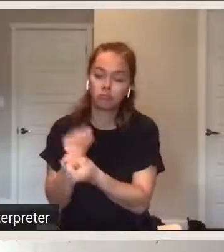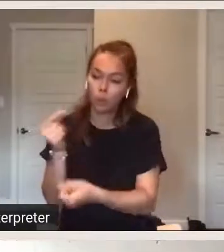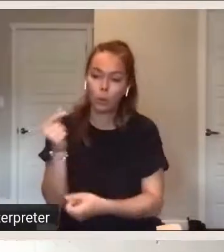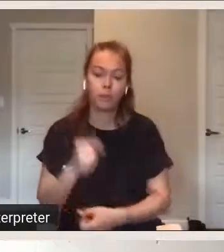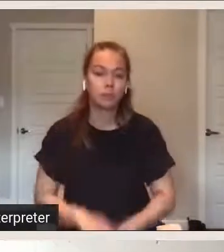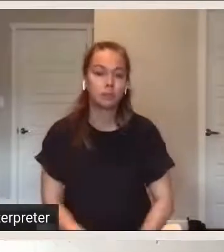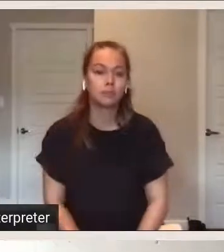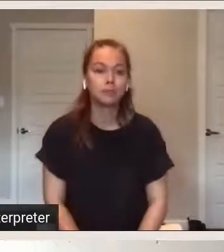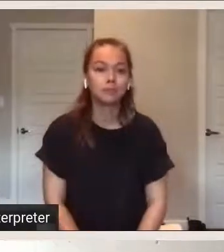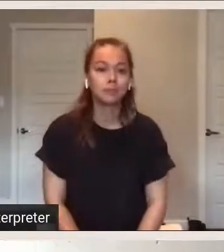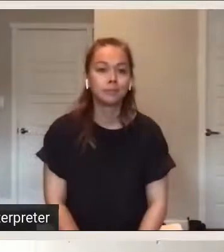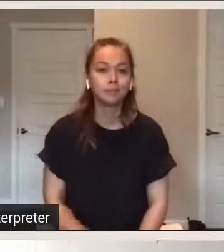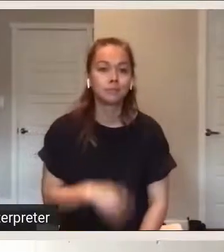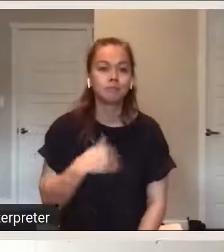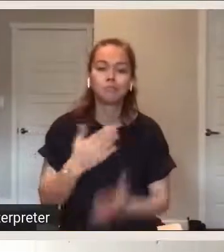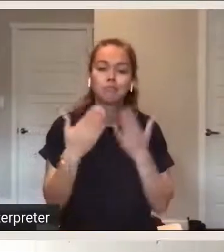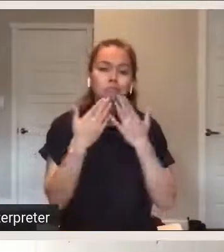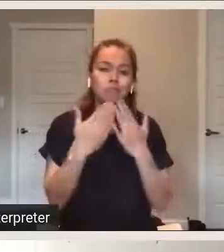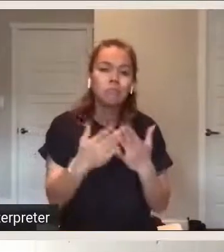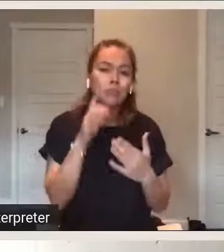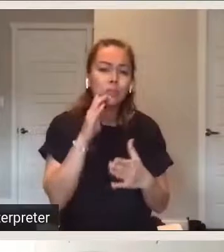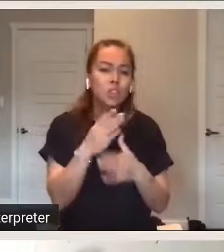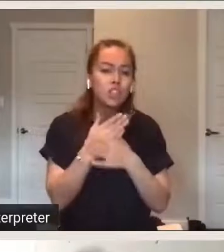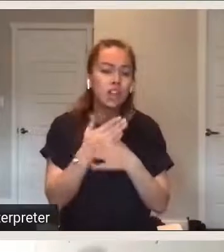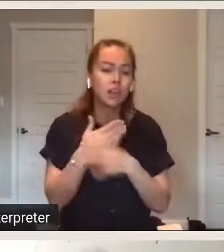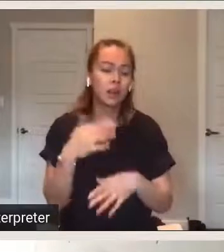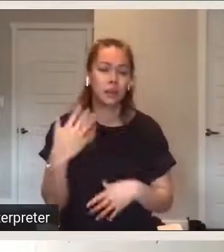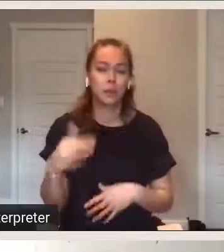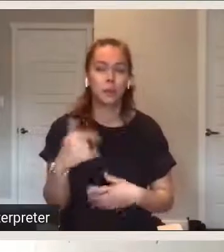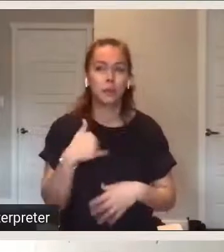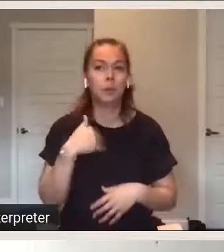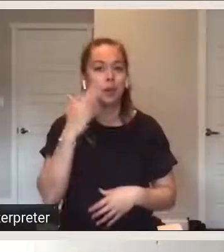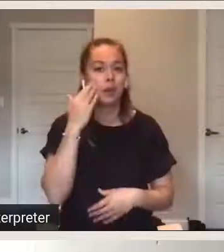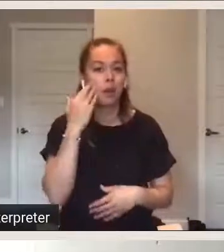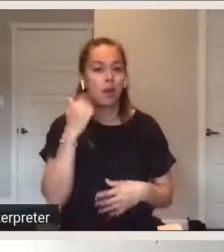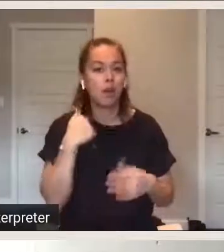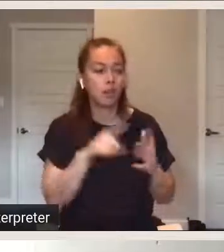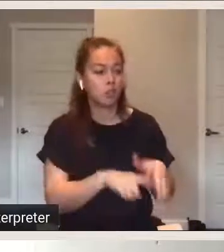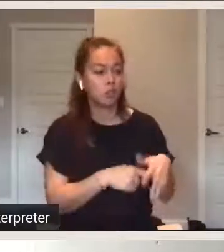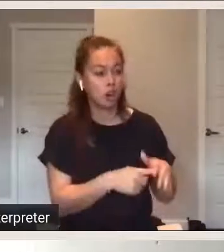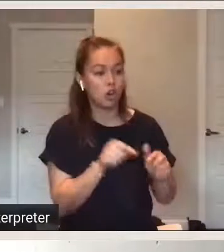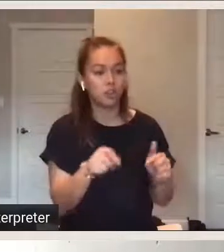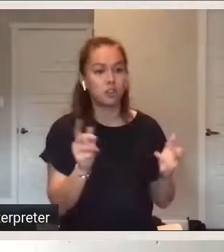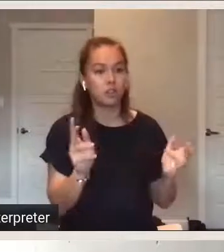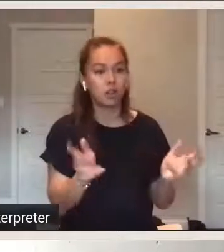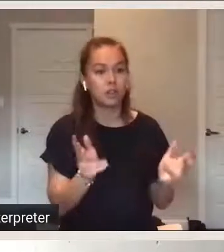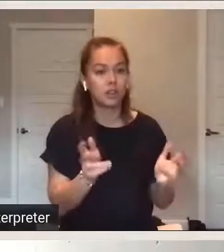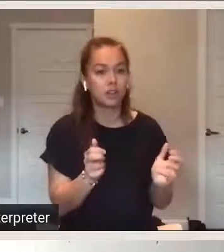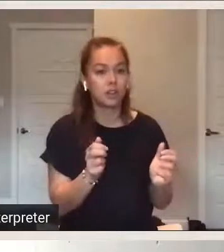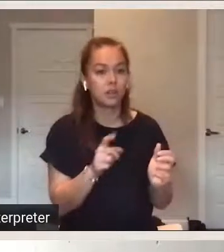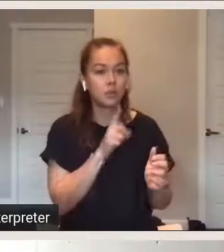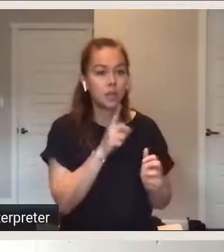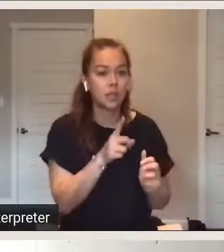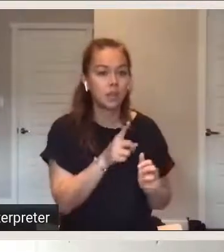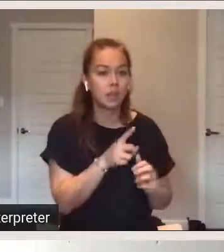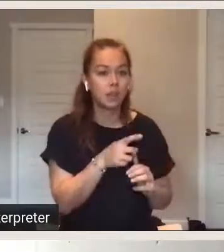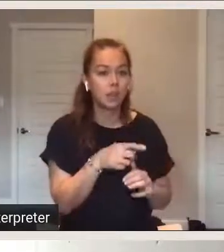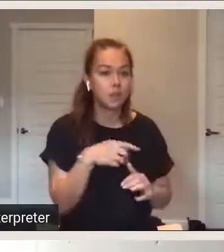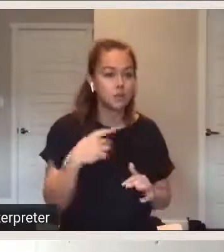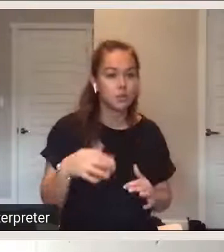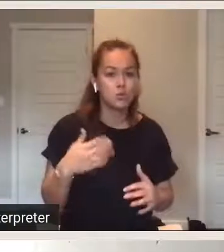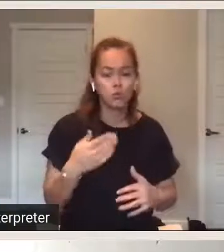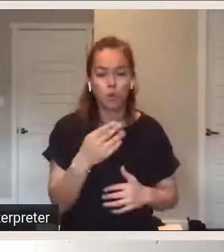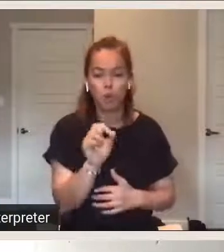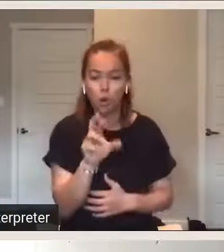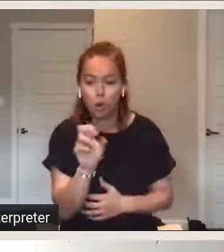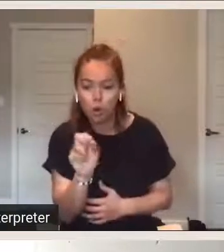Thank you for sharing that. I mean, again, I know I started off this conversation like really honing in on the horror